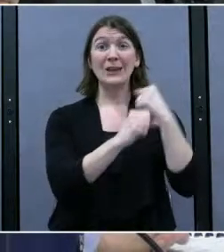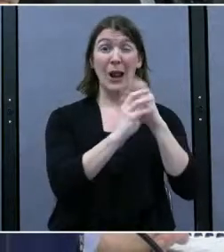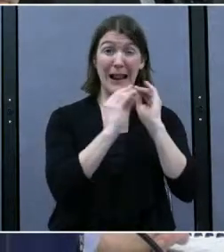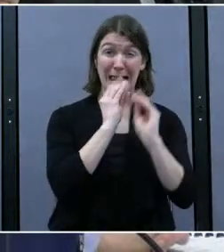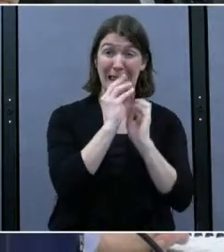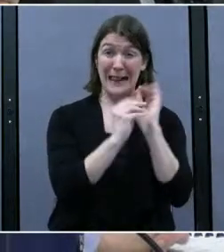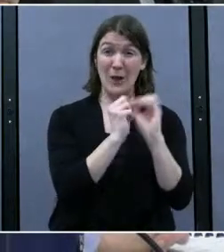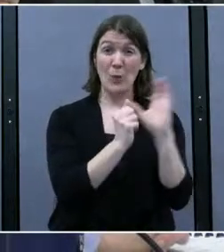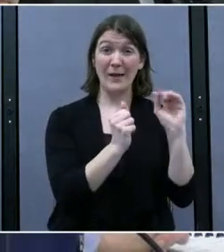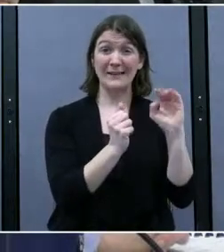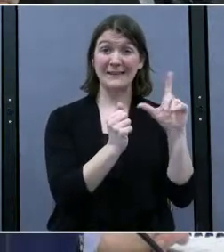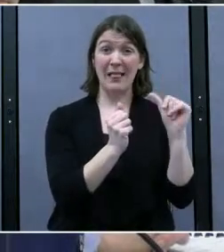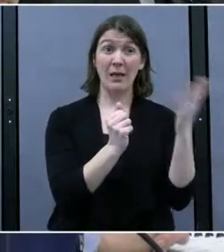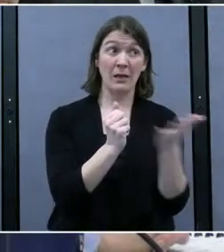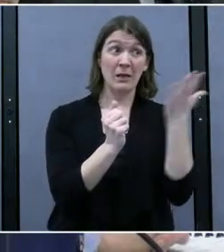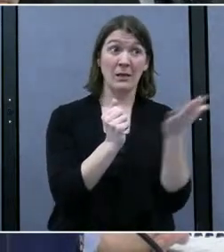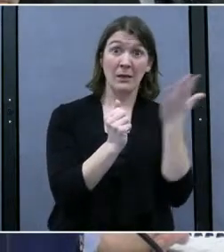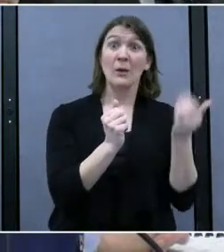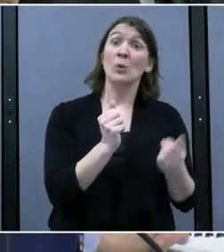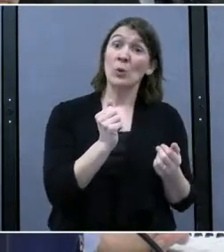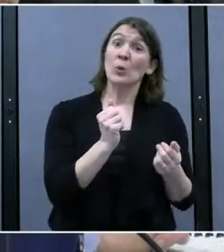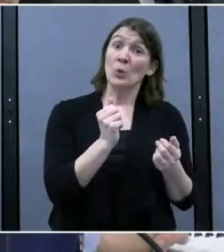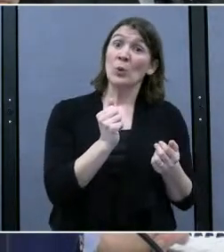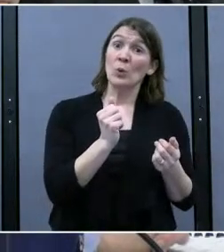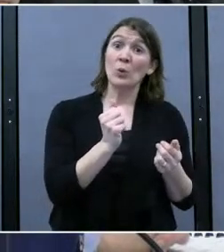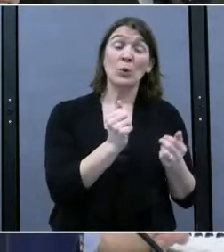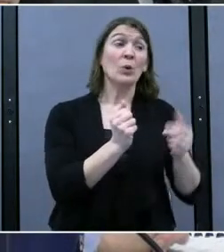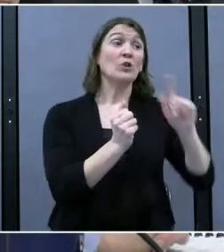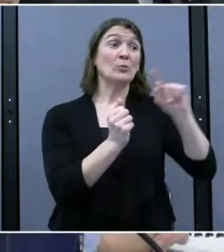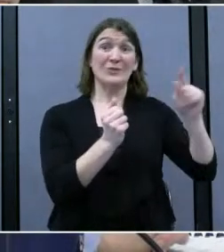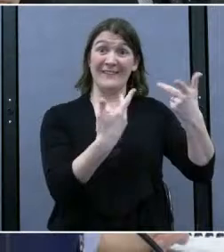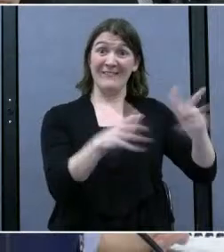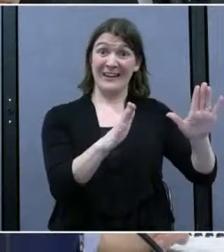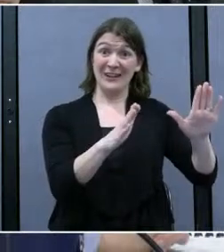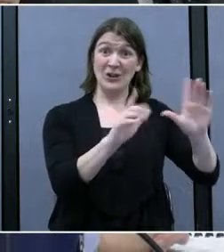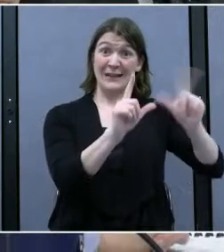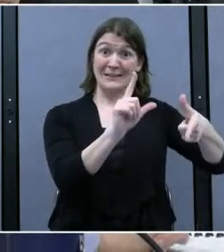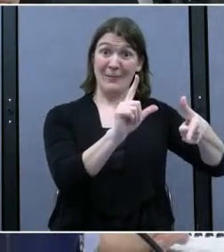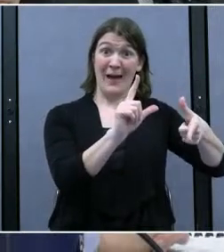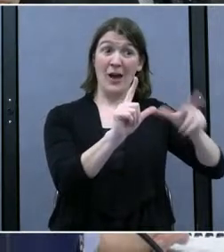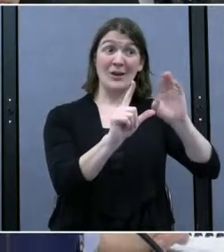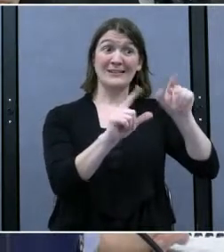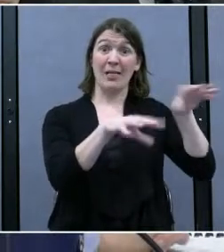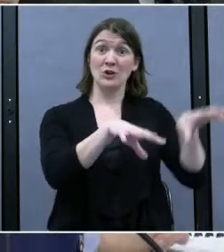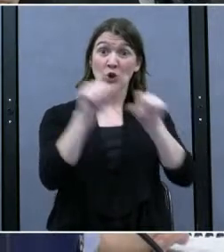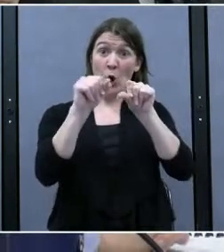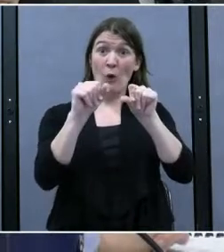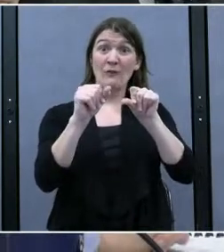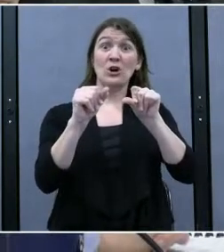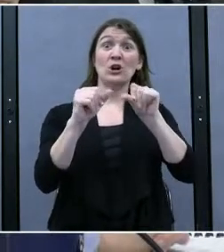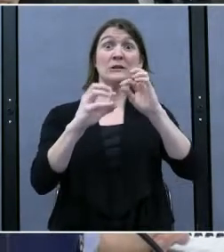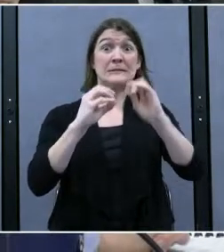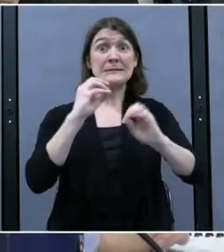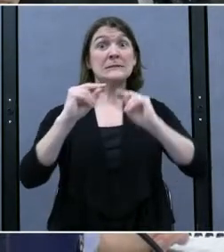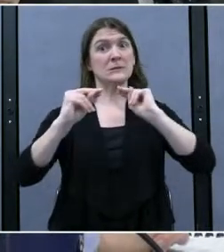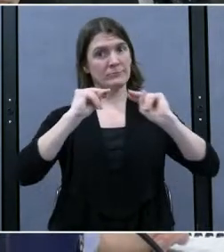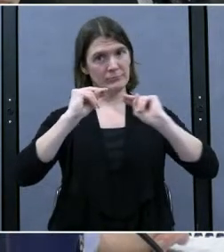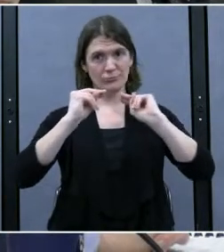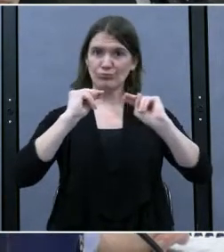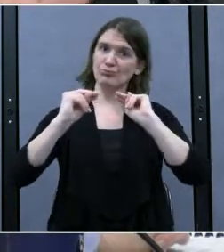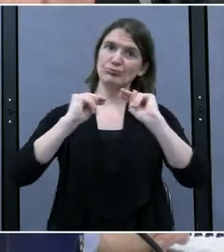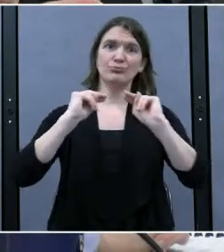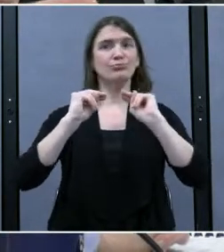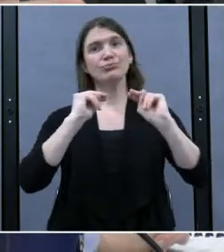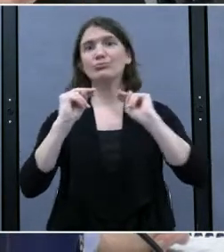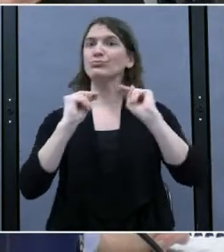on our solid waste contract after the one with Triple T expired, and we needed a new contract. And